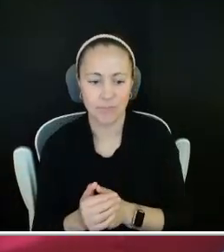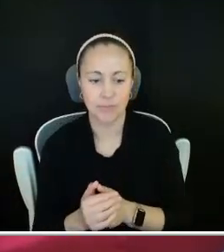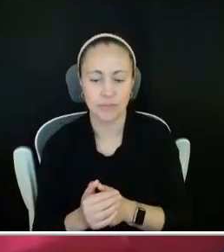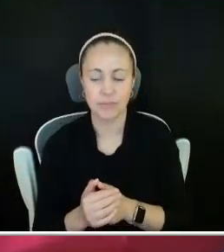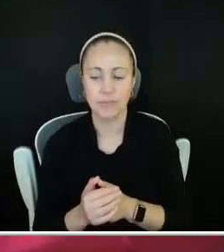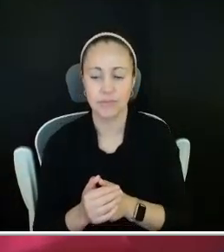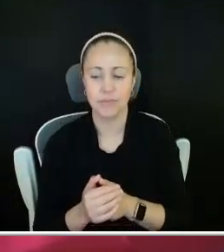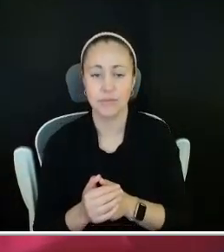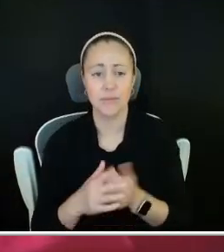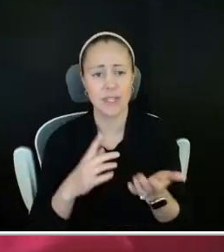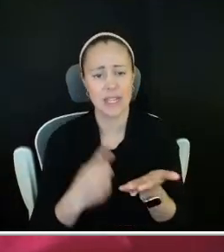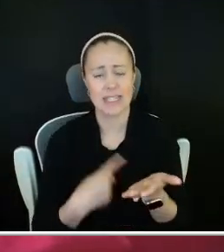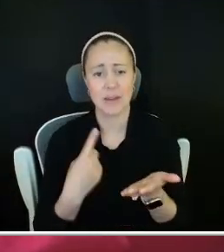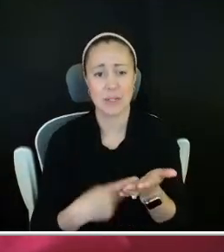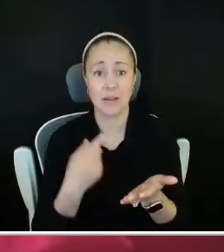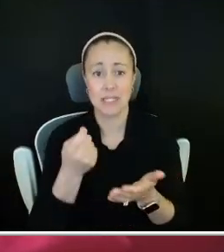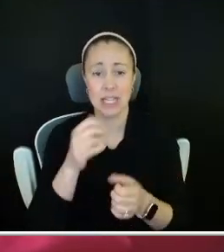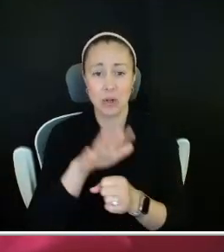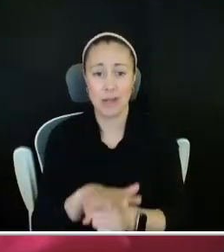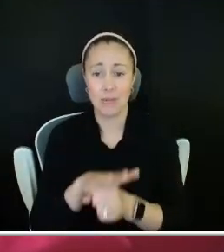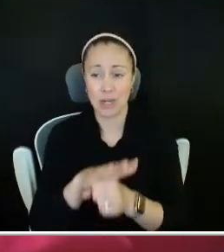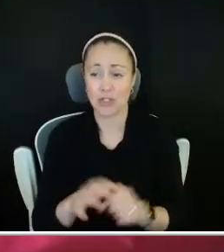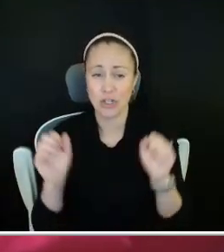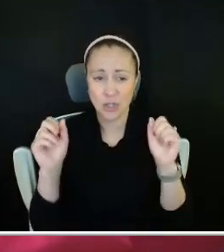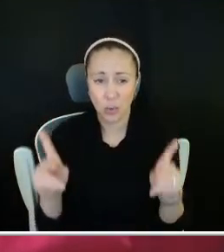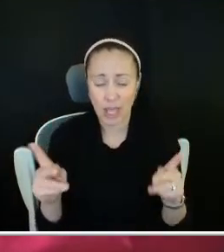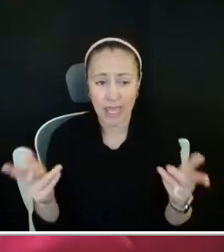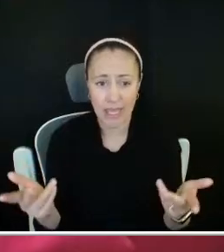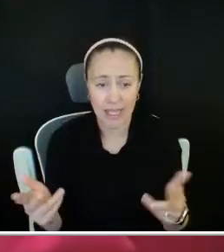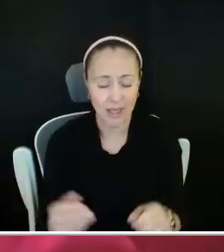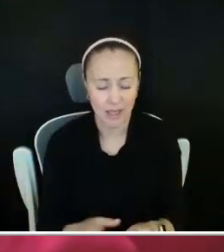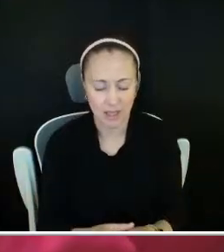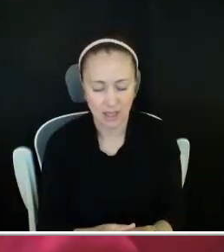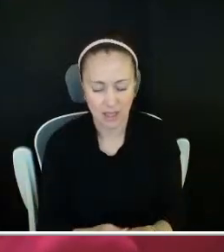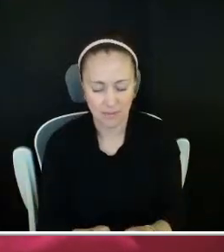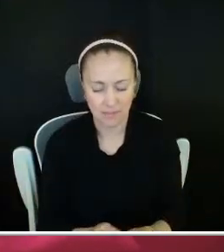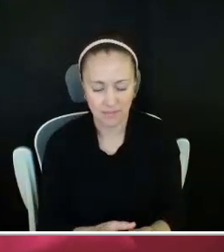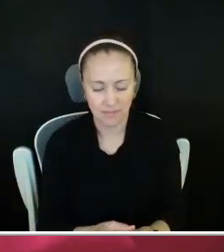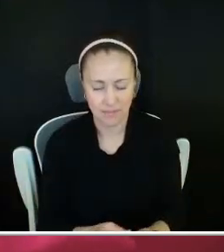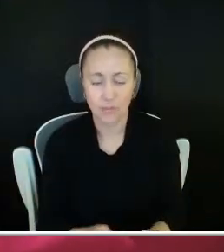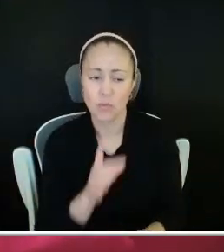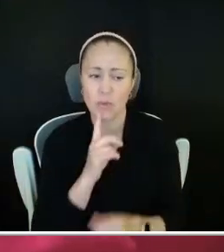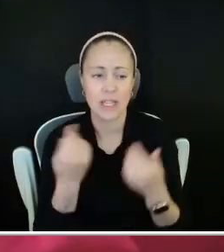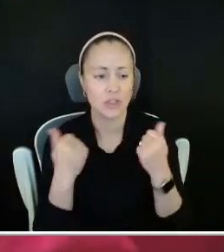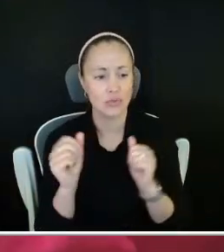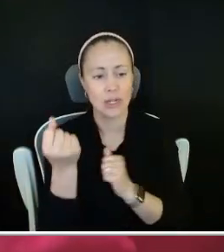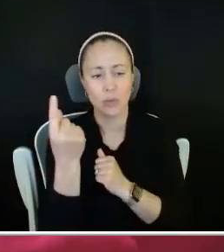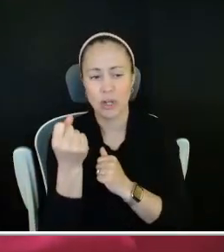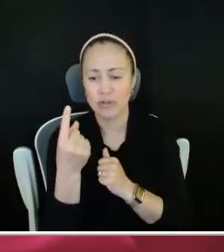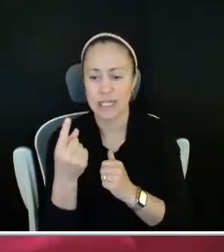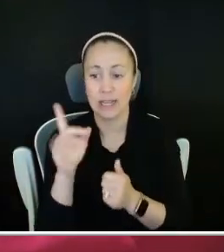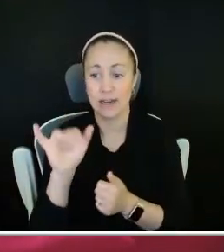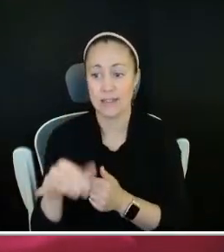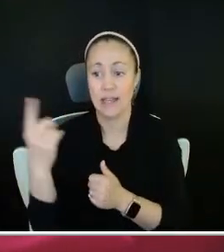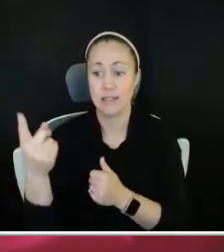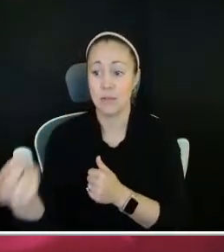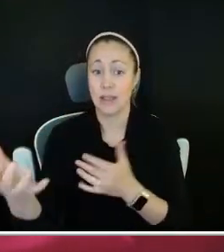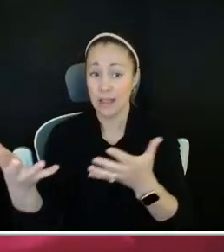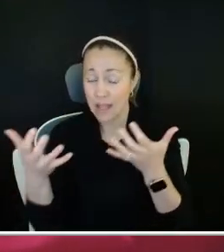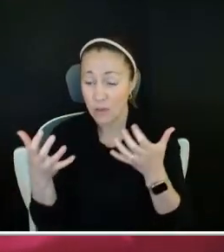and sometimes a little bit of pressure is okay, to understand, is this something you really want to do or not want to